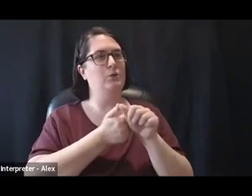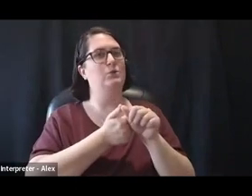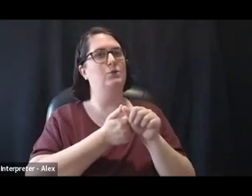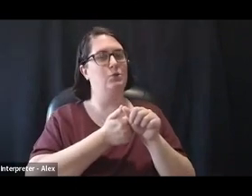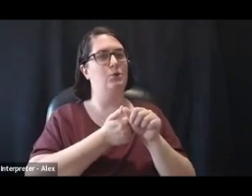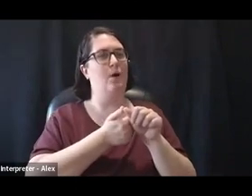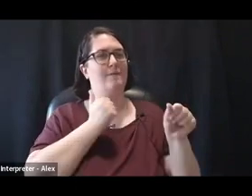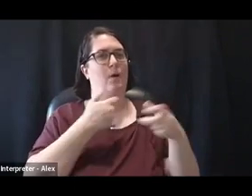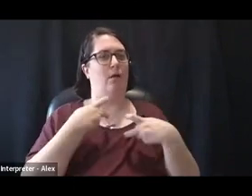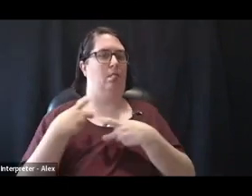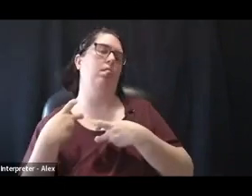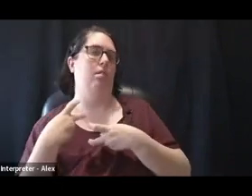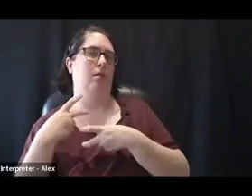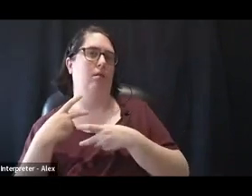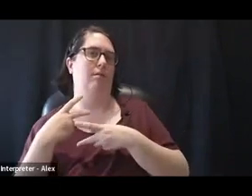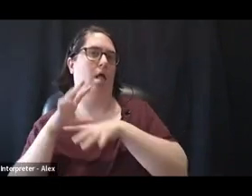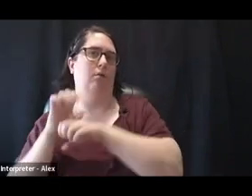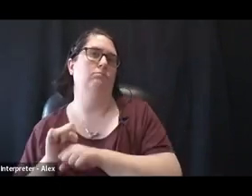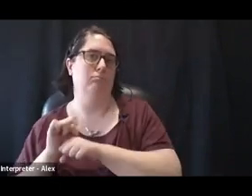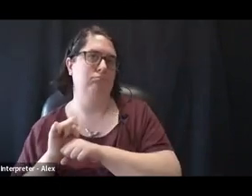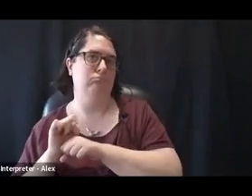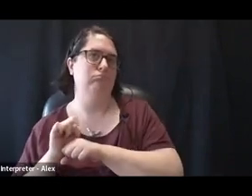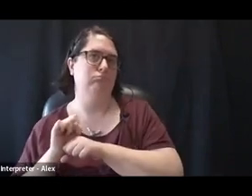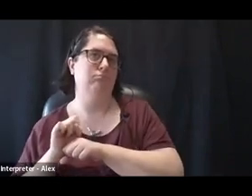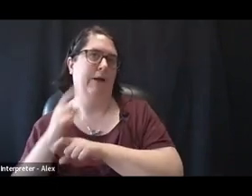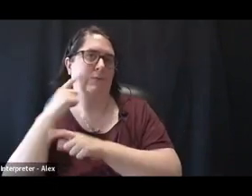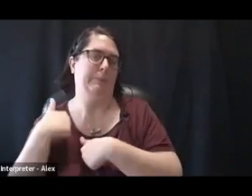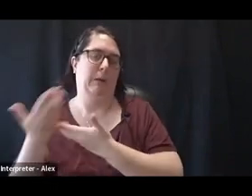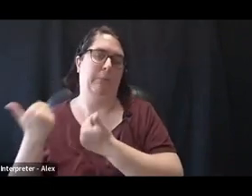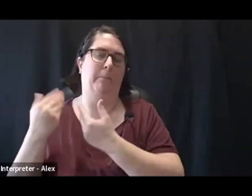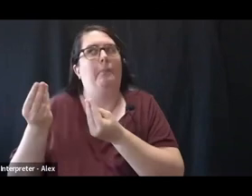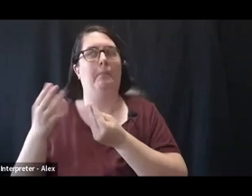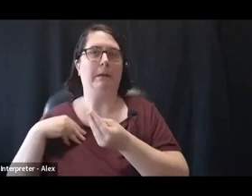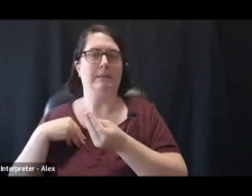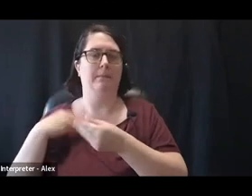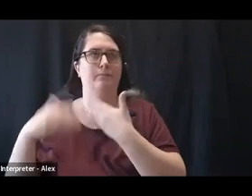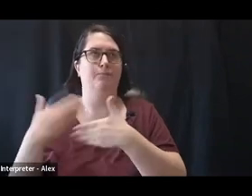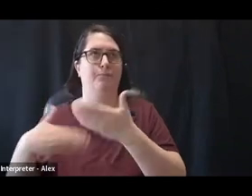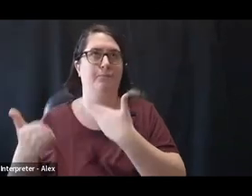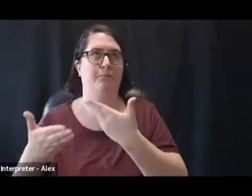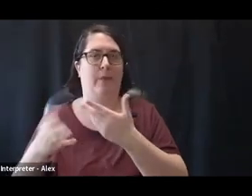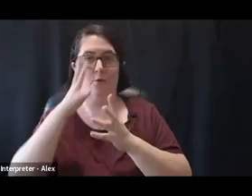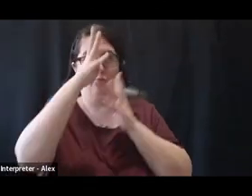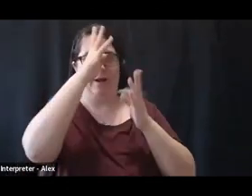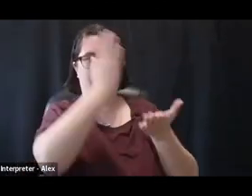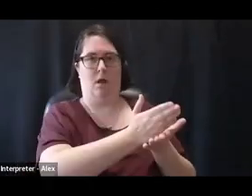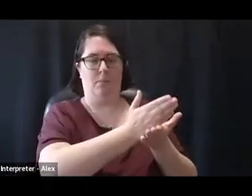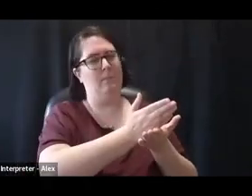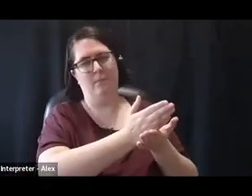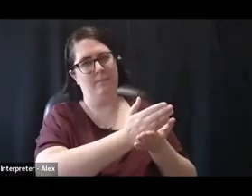reducing ourselves in this process of doing this collective work. You know, I just think that